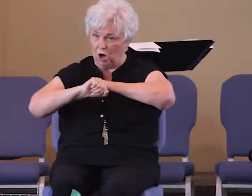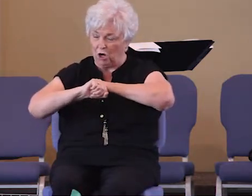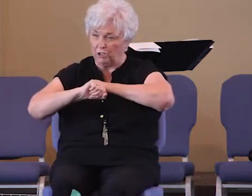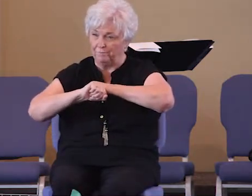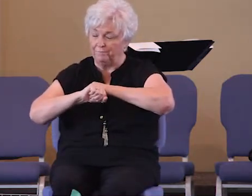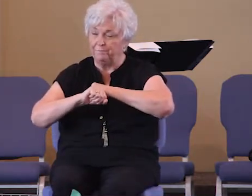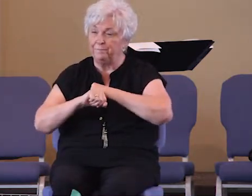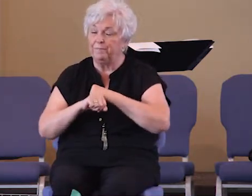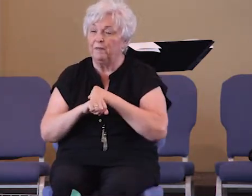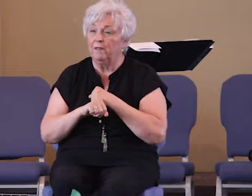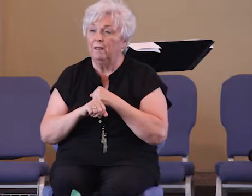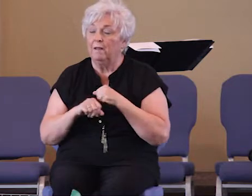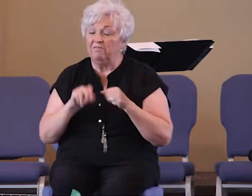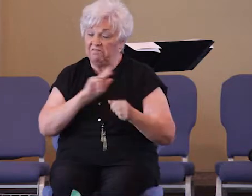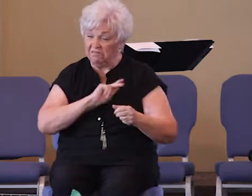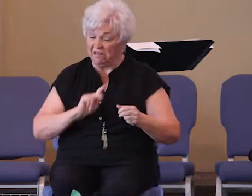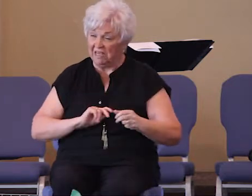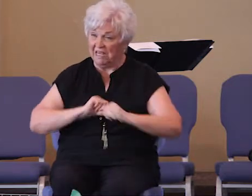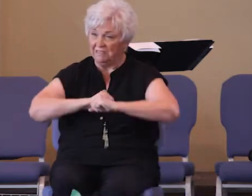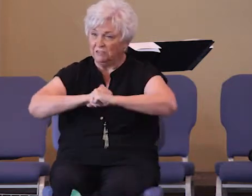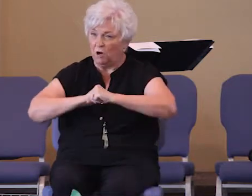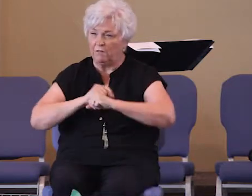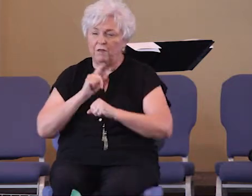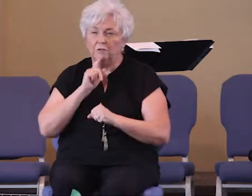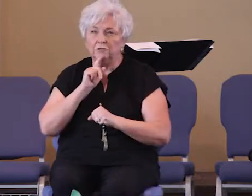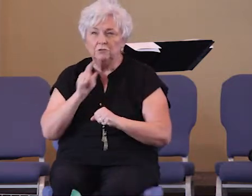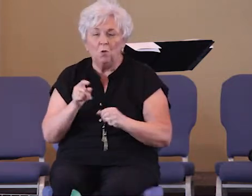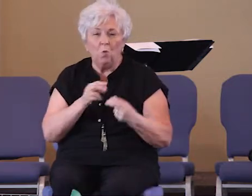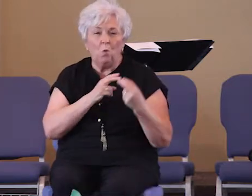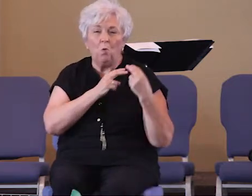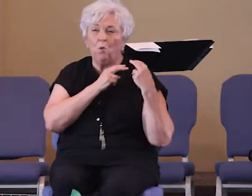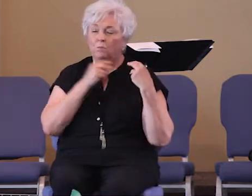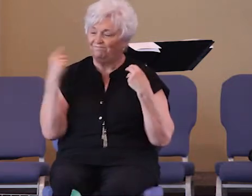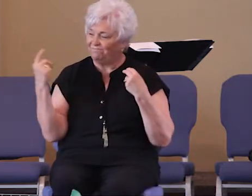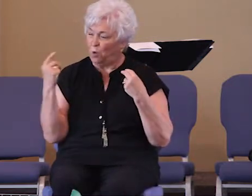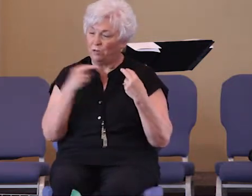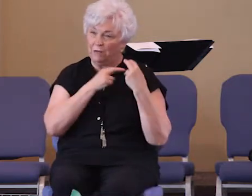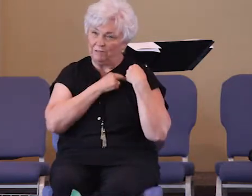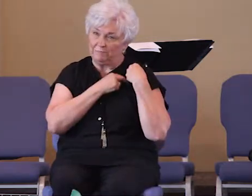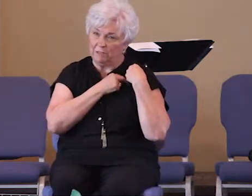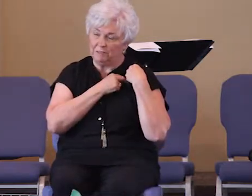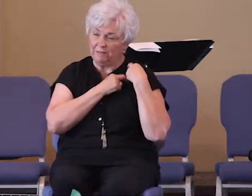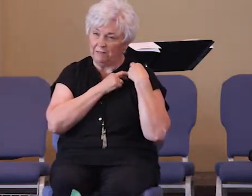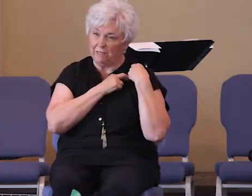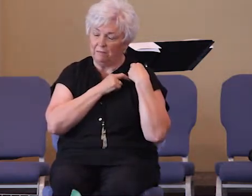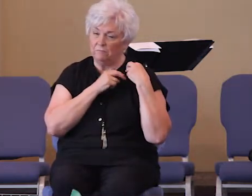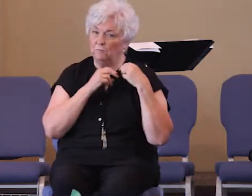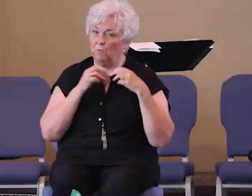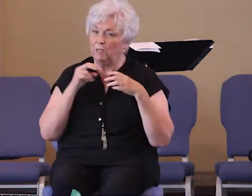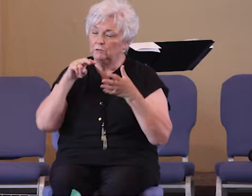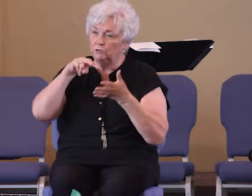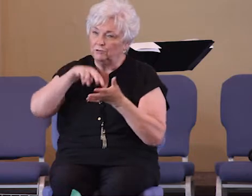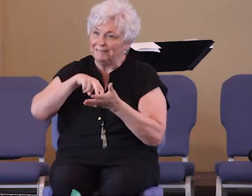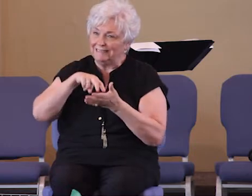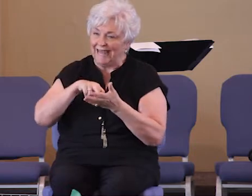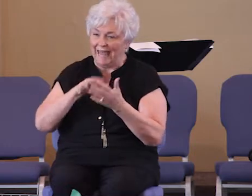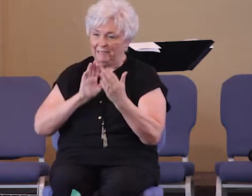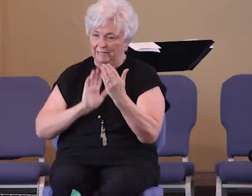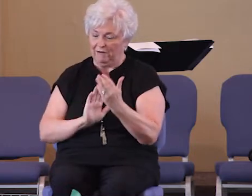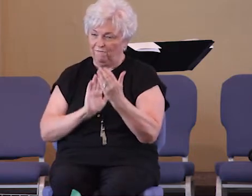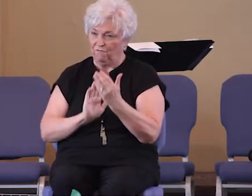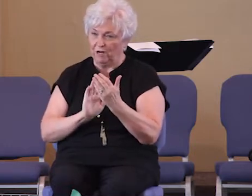guard, their sole responsibility was to shadow or stand in front of or line up